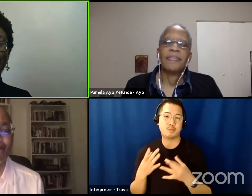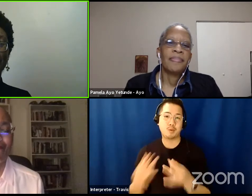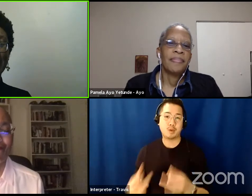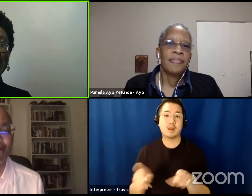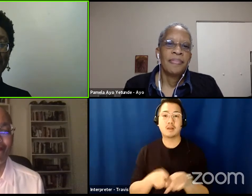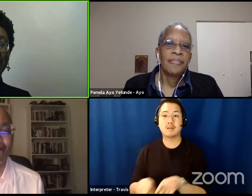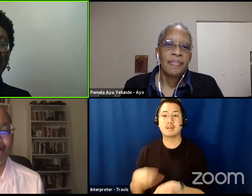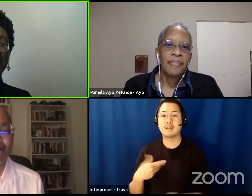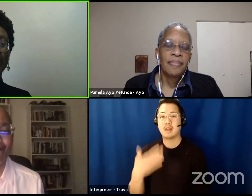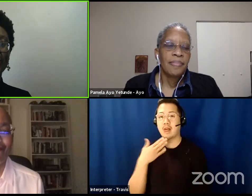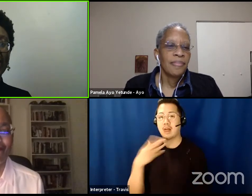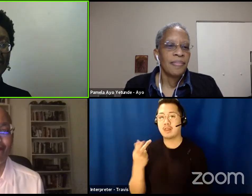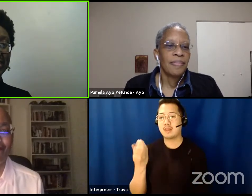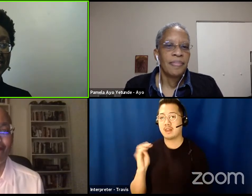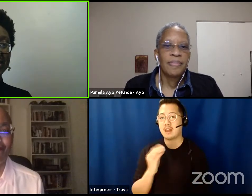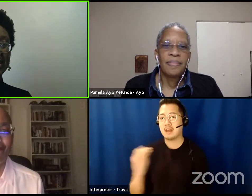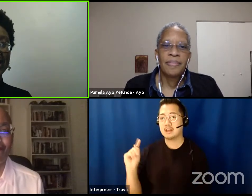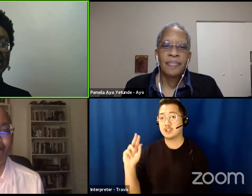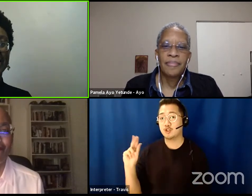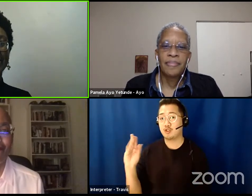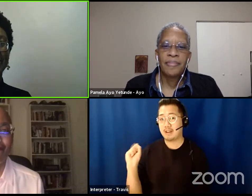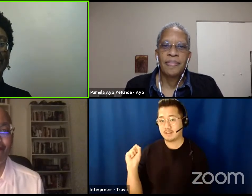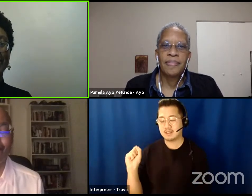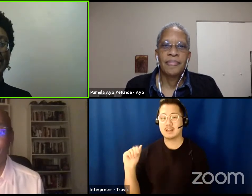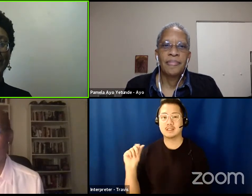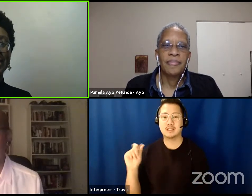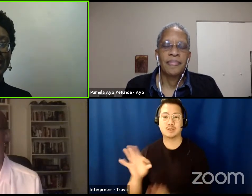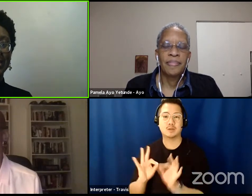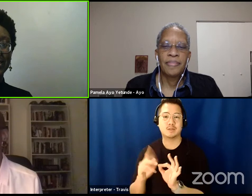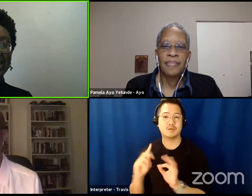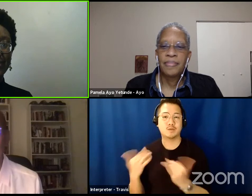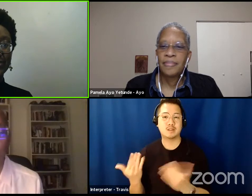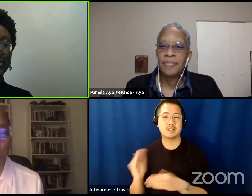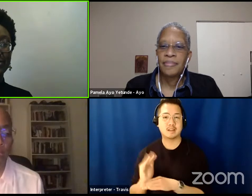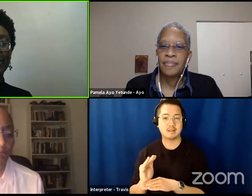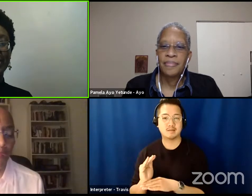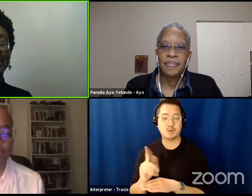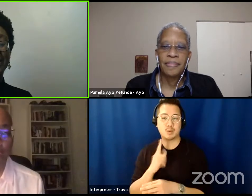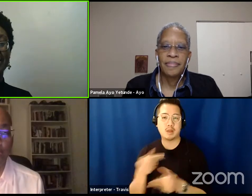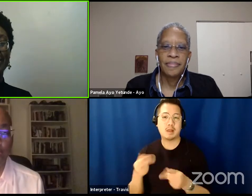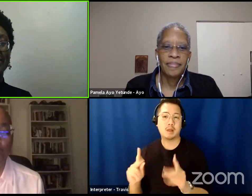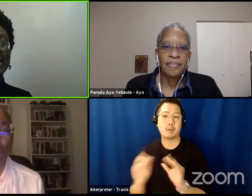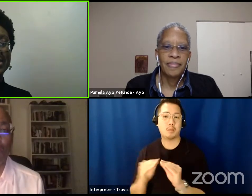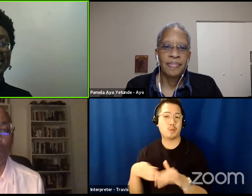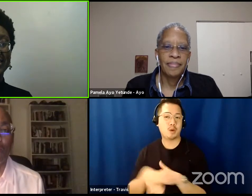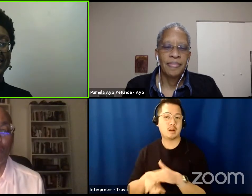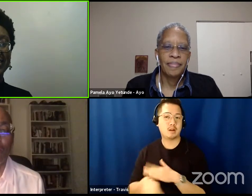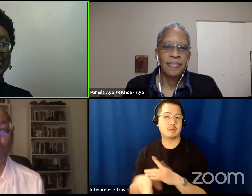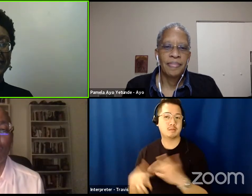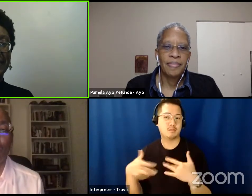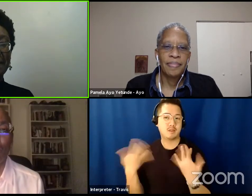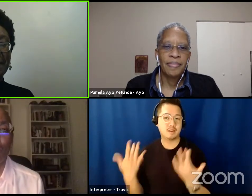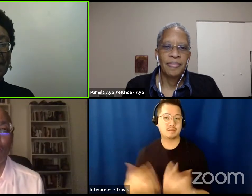also to Pam and Travis, the ASL interpreters here tonight, allowing for a more accessible event.